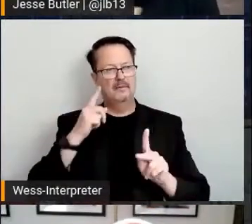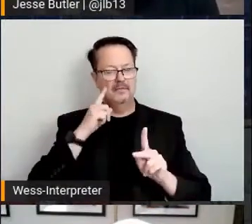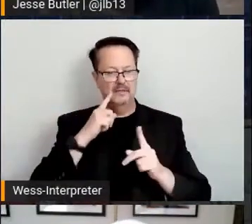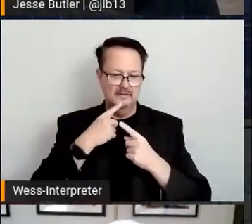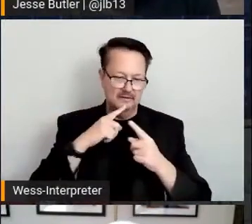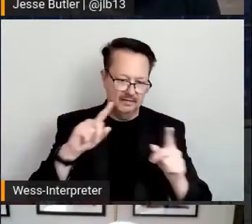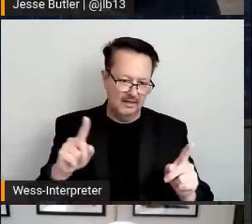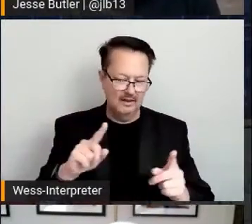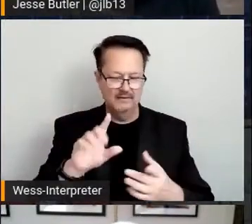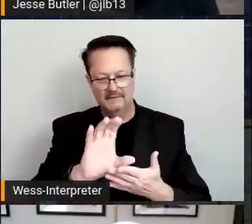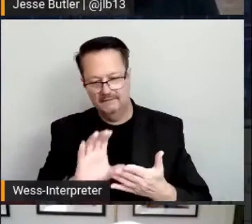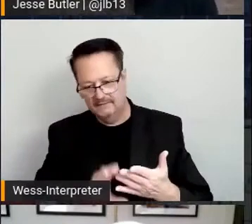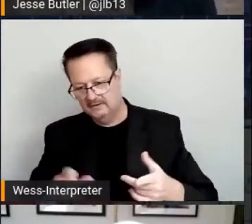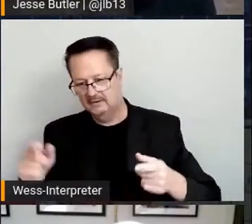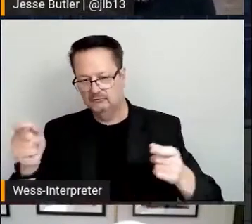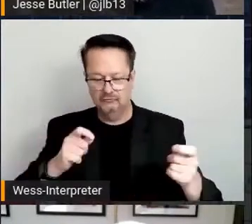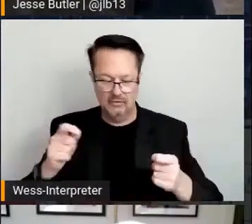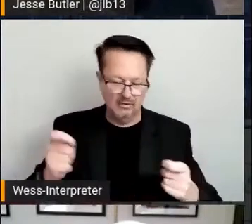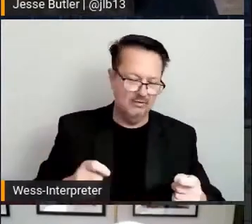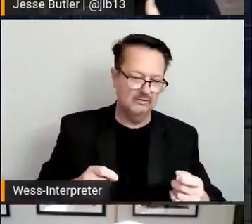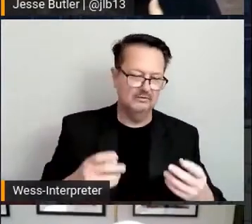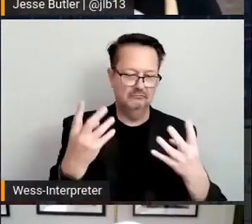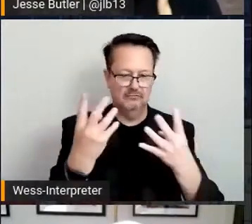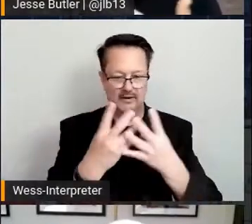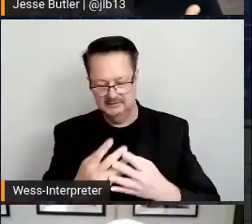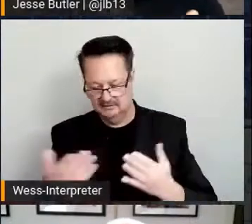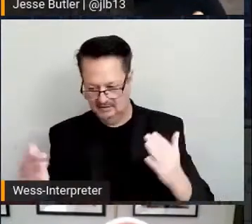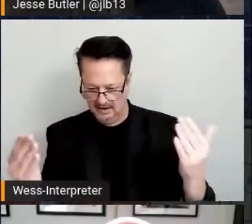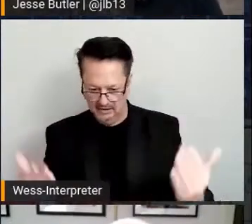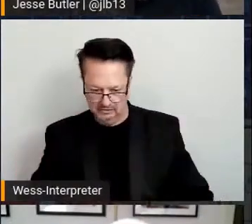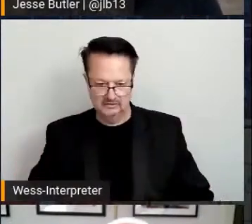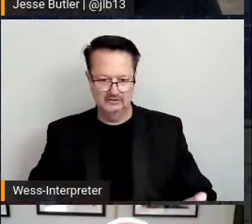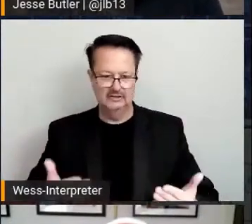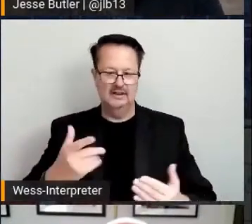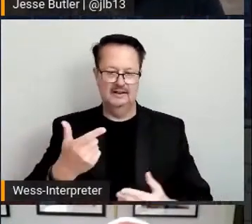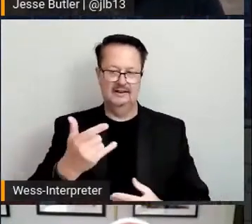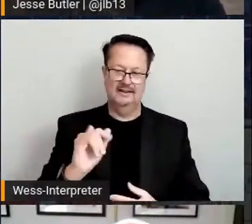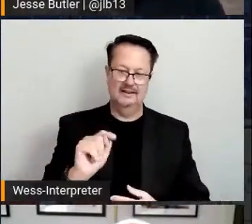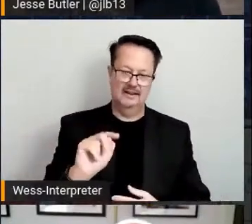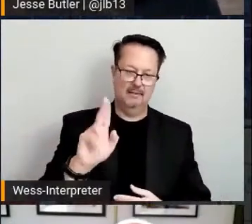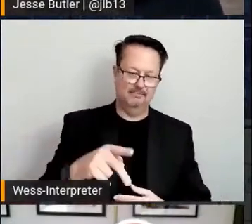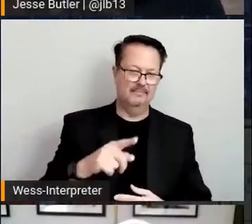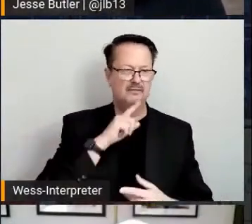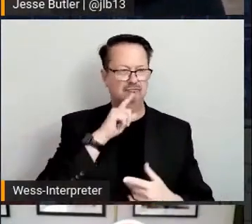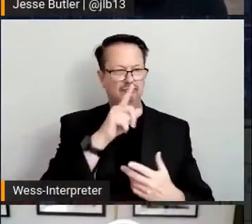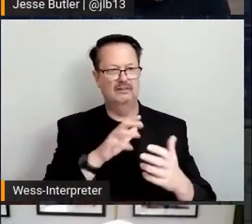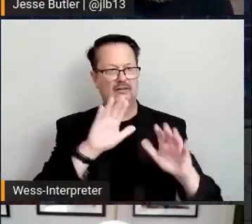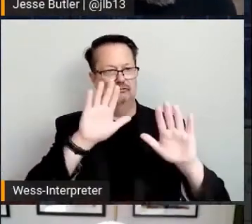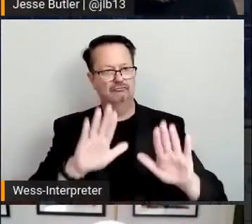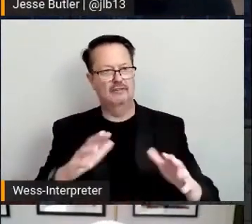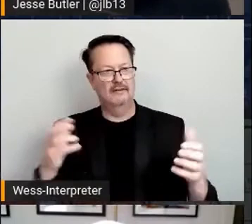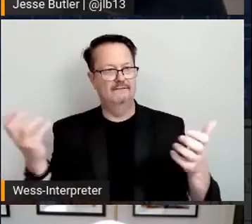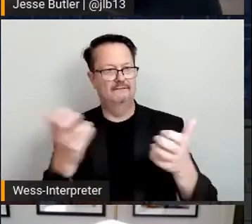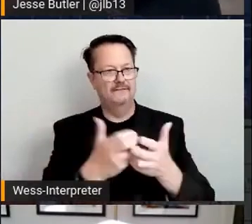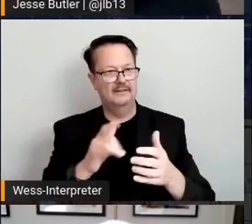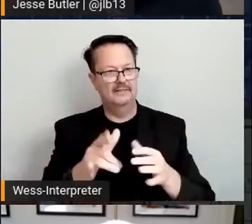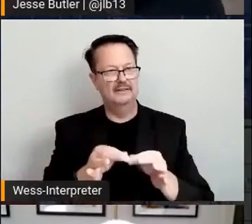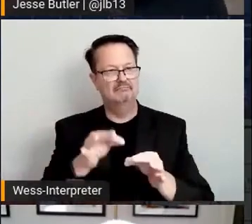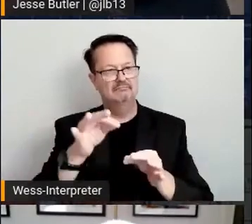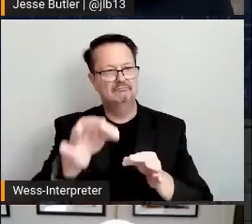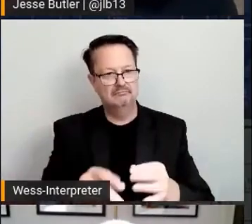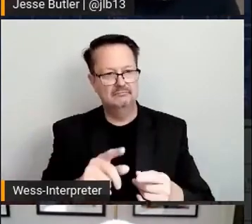and control loops and reconciliation and GitOps, and this is just a really great fit. Like this is sort of extending that to your